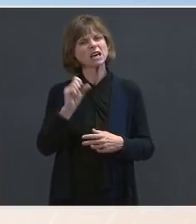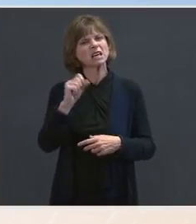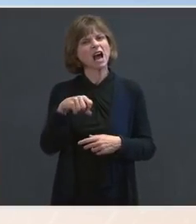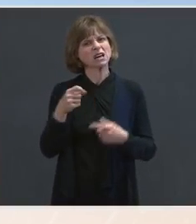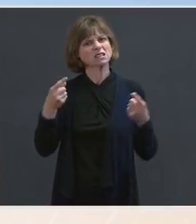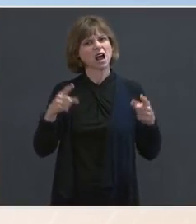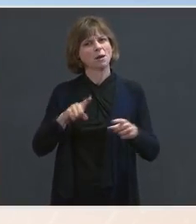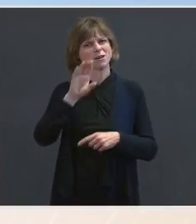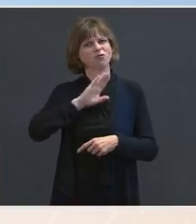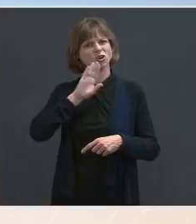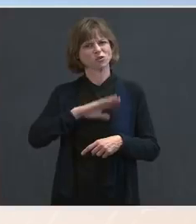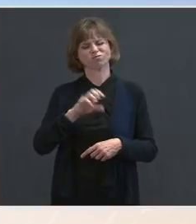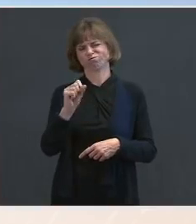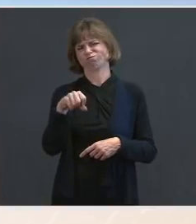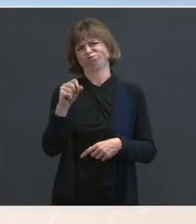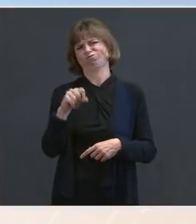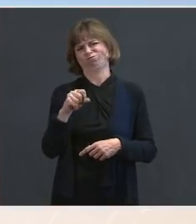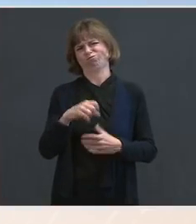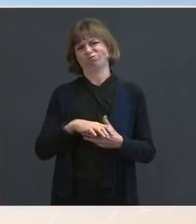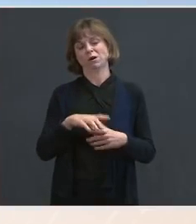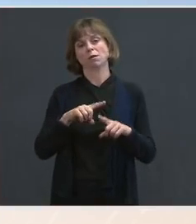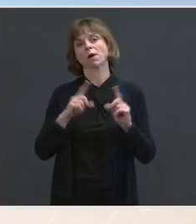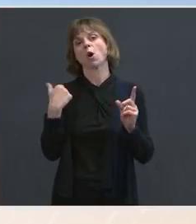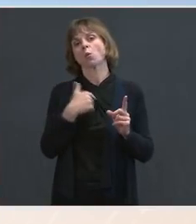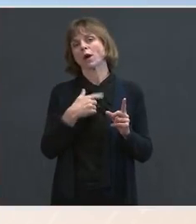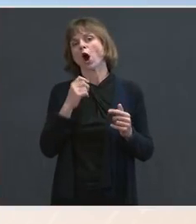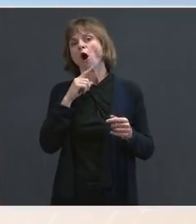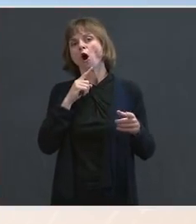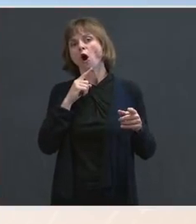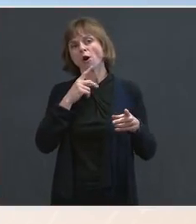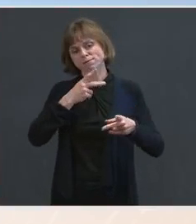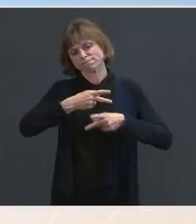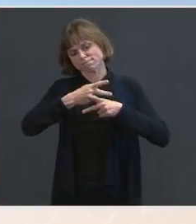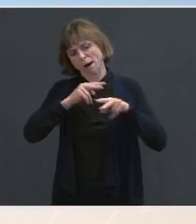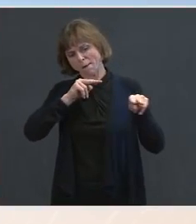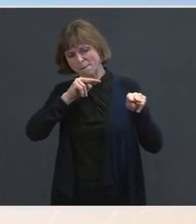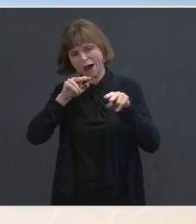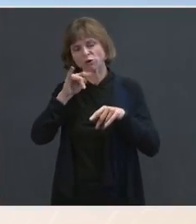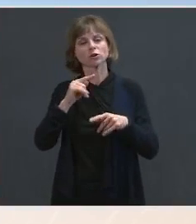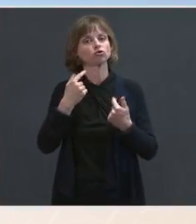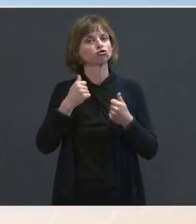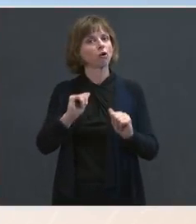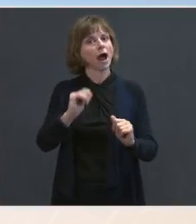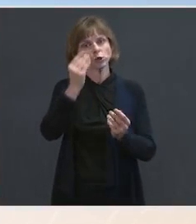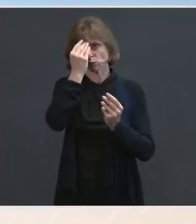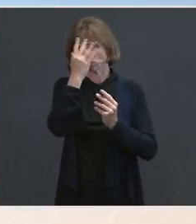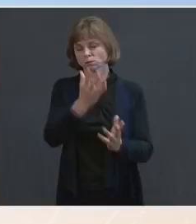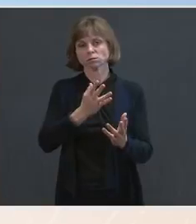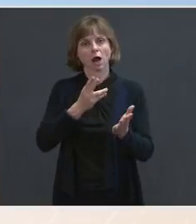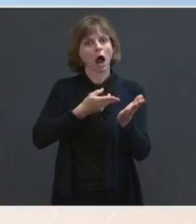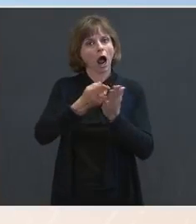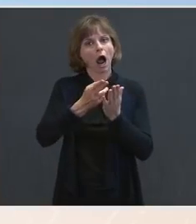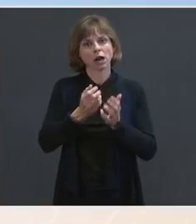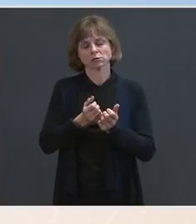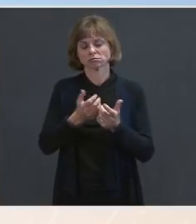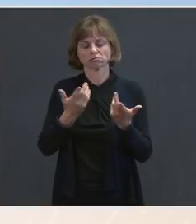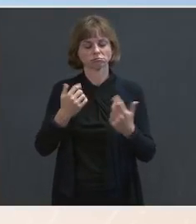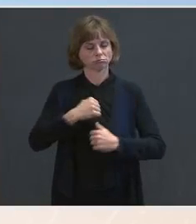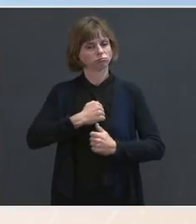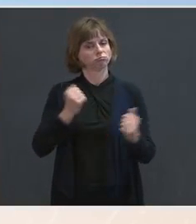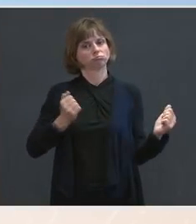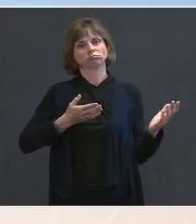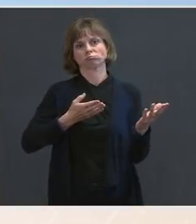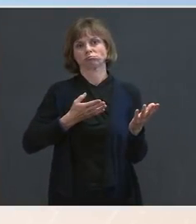Absolutely. But we're staying obviously on top of this, Jeff, trying to be as transparent as possible. And in the first instance, reaching